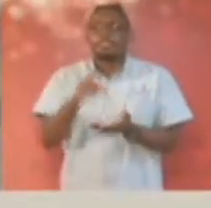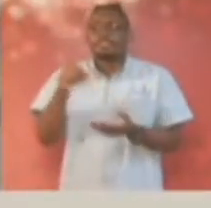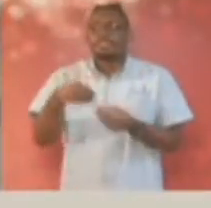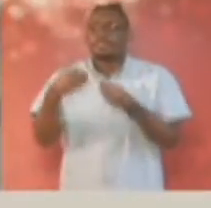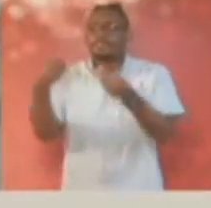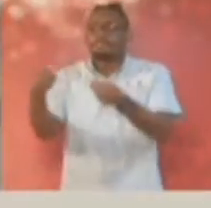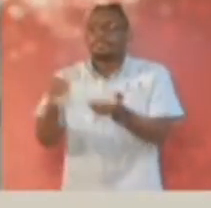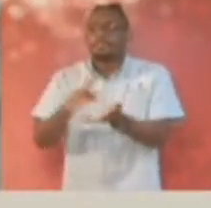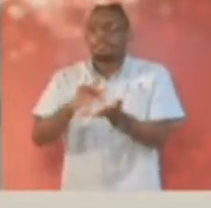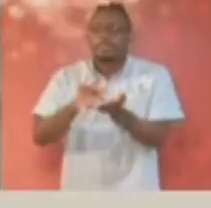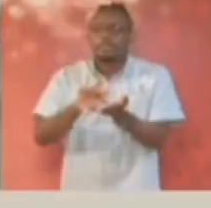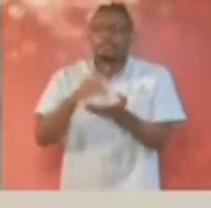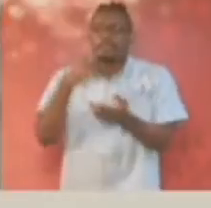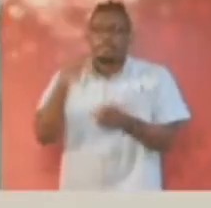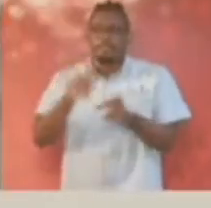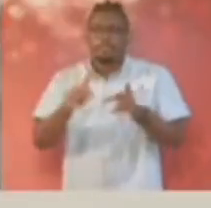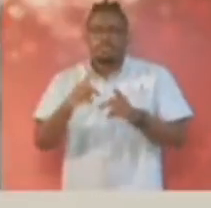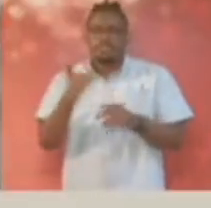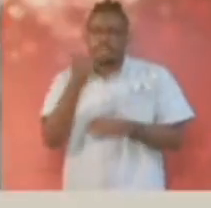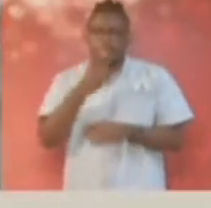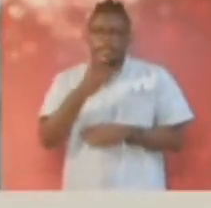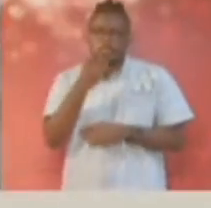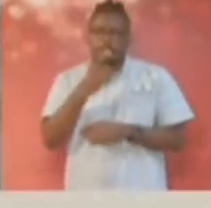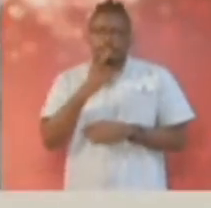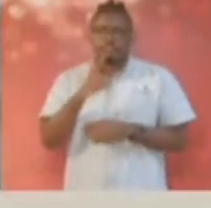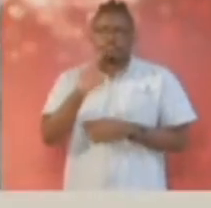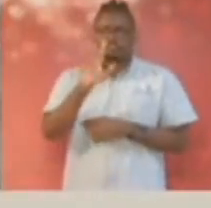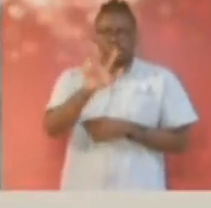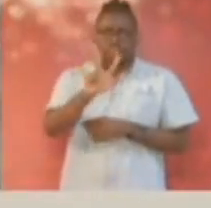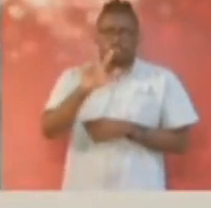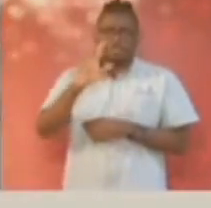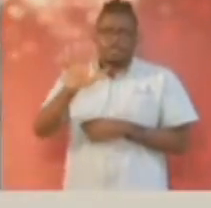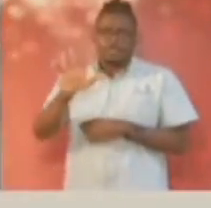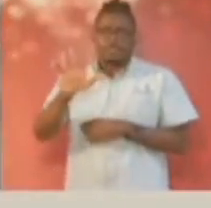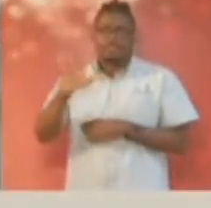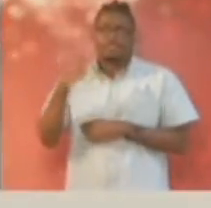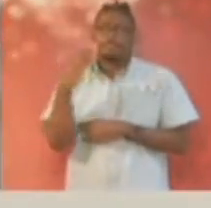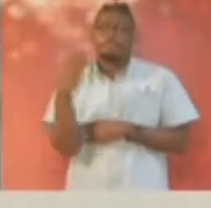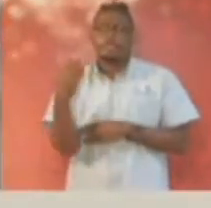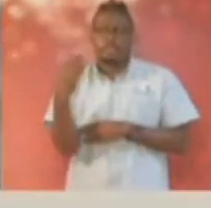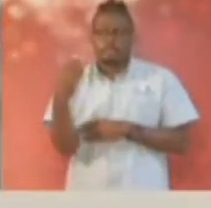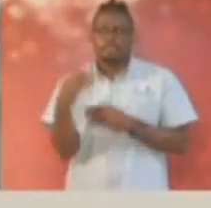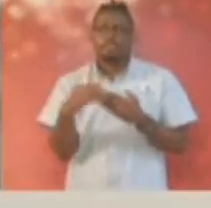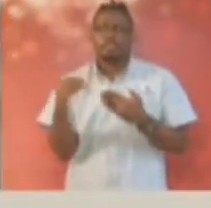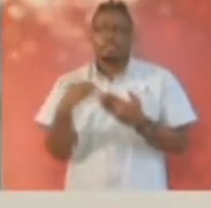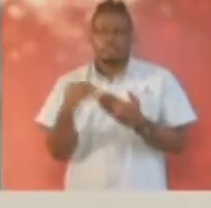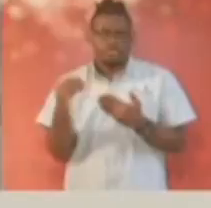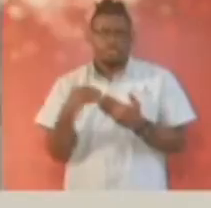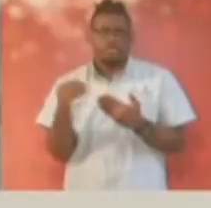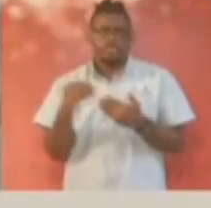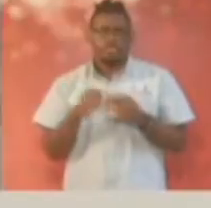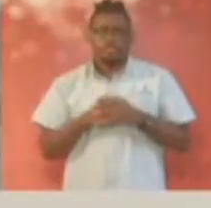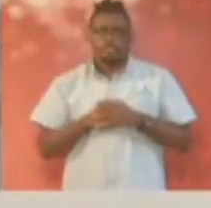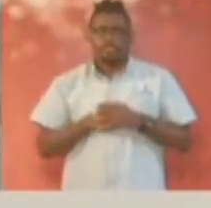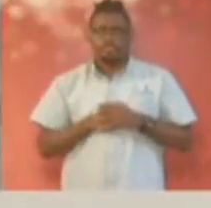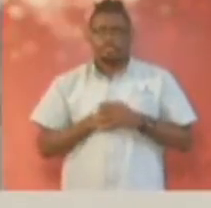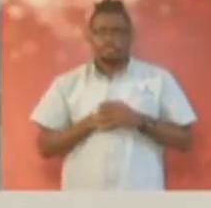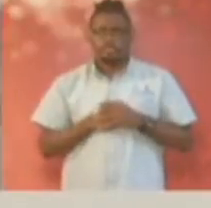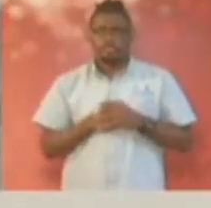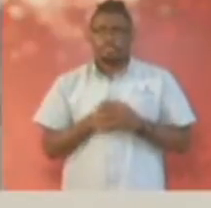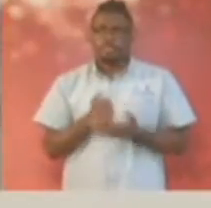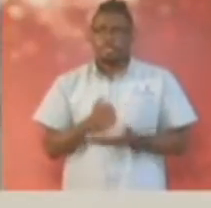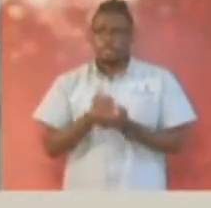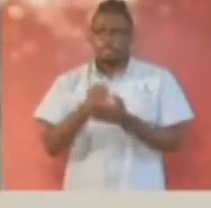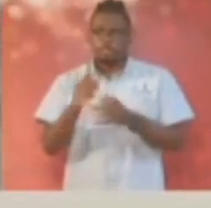billion TT dollars, with 35% being direct costs and 65% indirect costs.